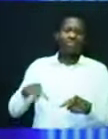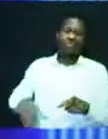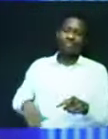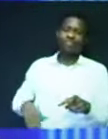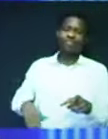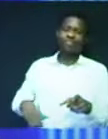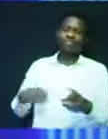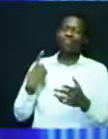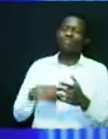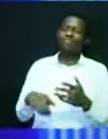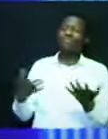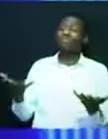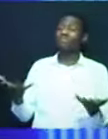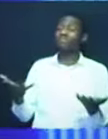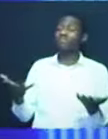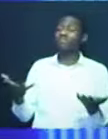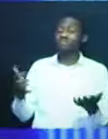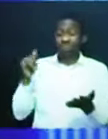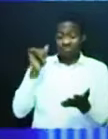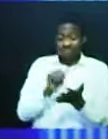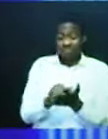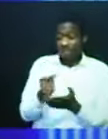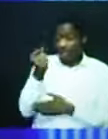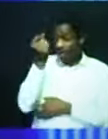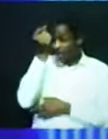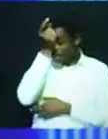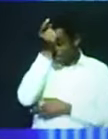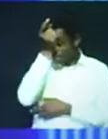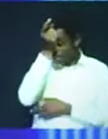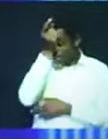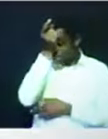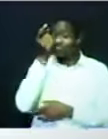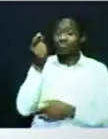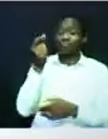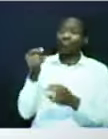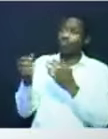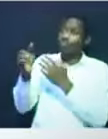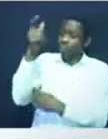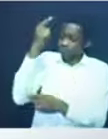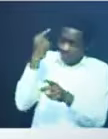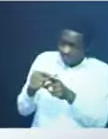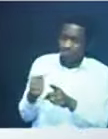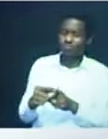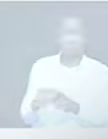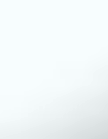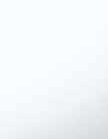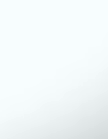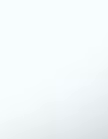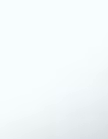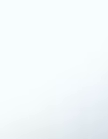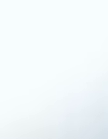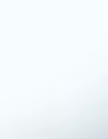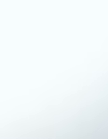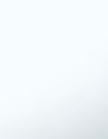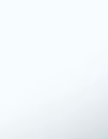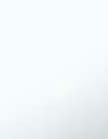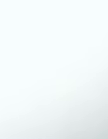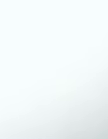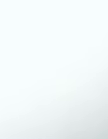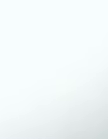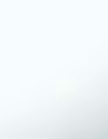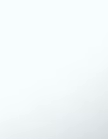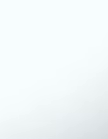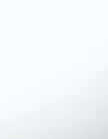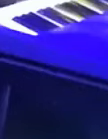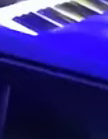Christians is the understanding of the Word of God. We say understanding